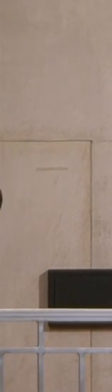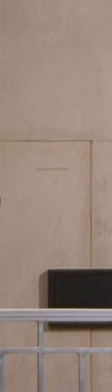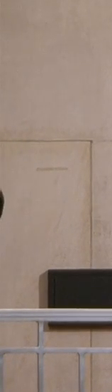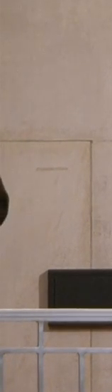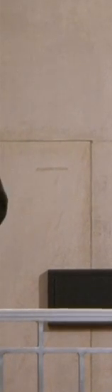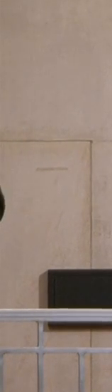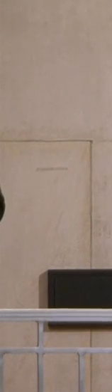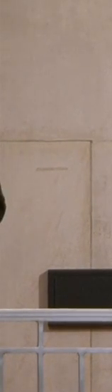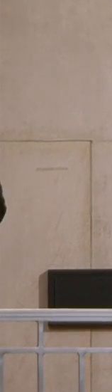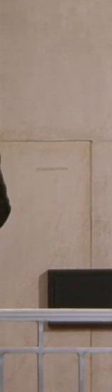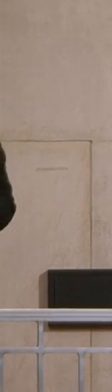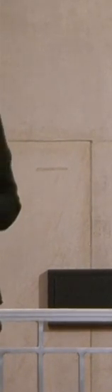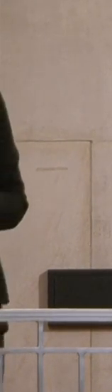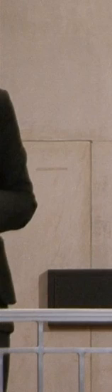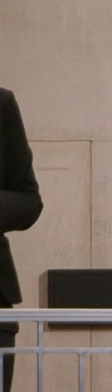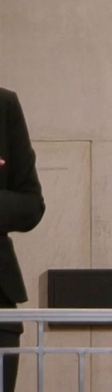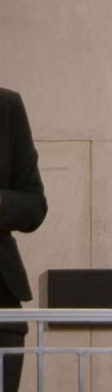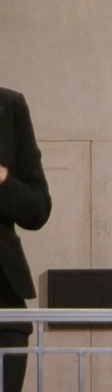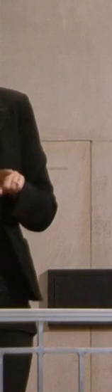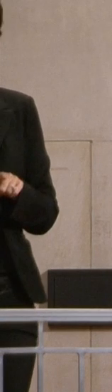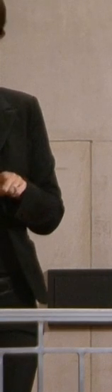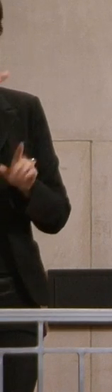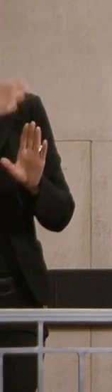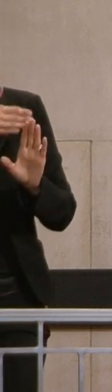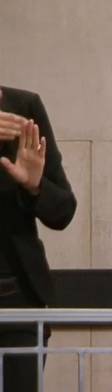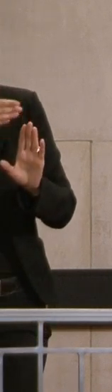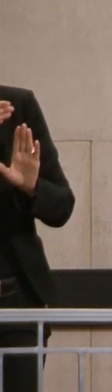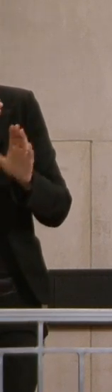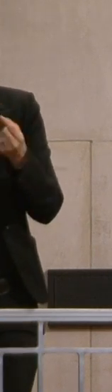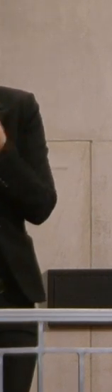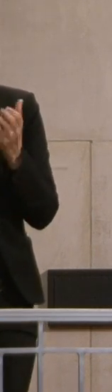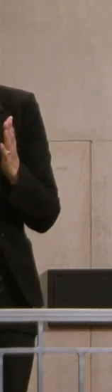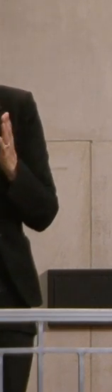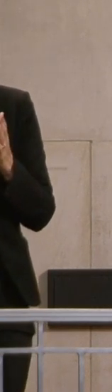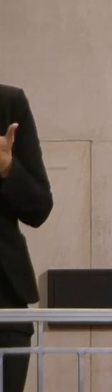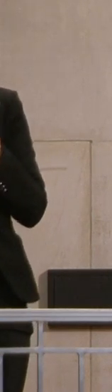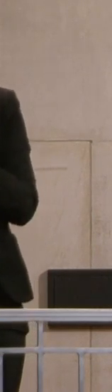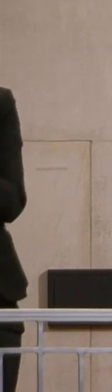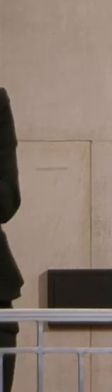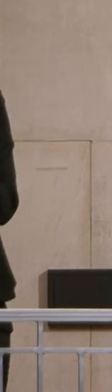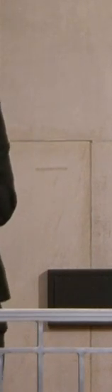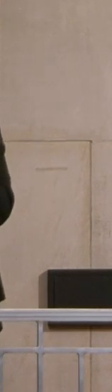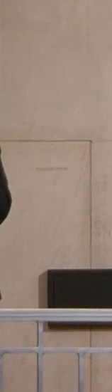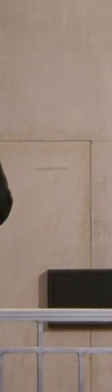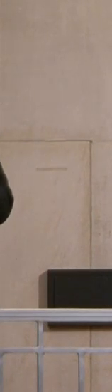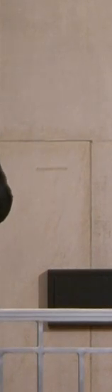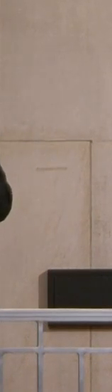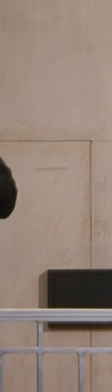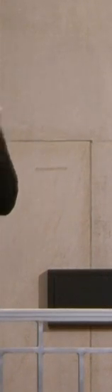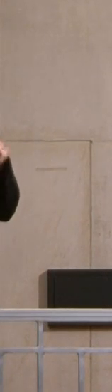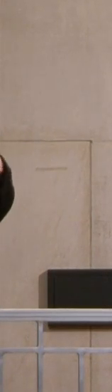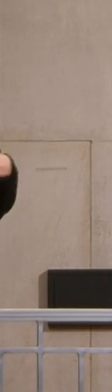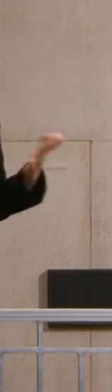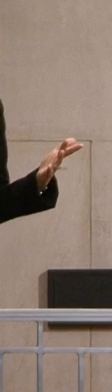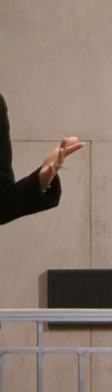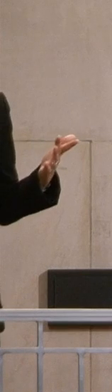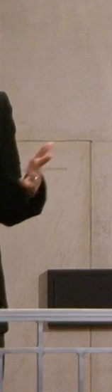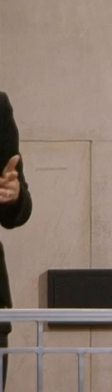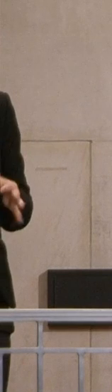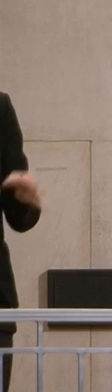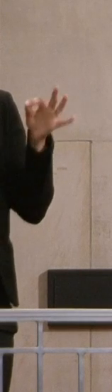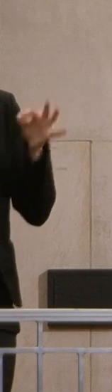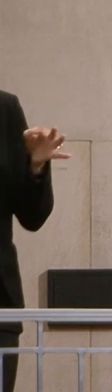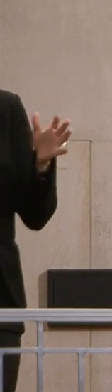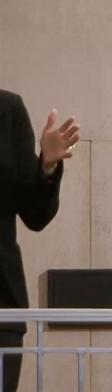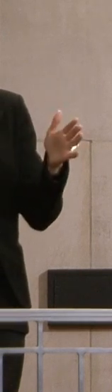we've also, through our history, seen advocates and communities question those exclusions. And we've seen courts eventually come